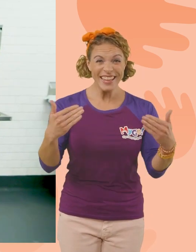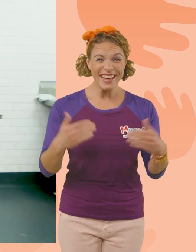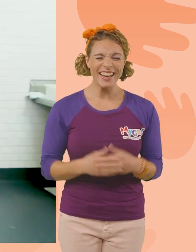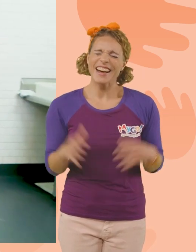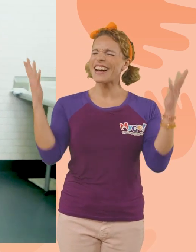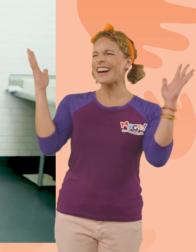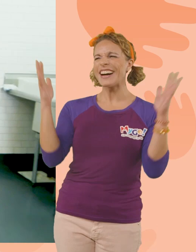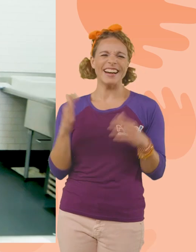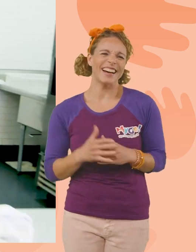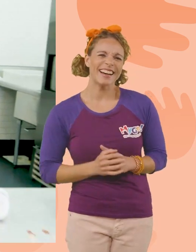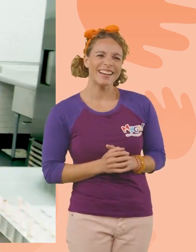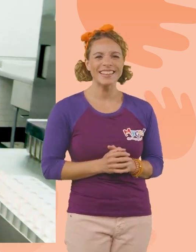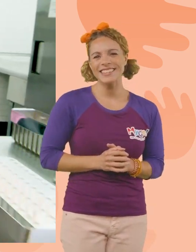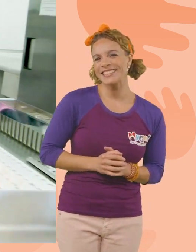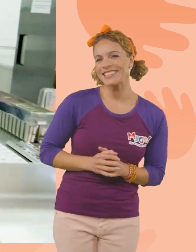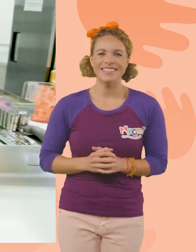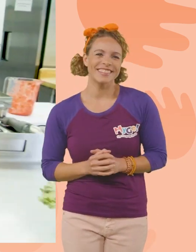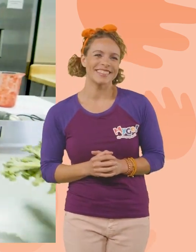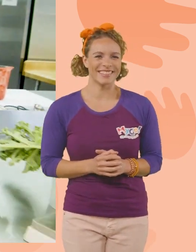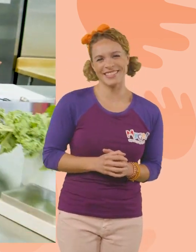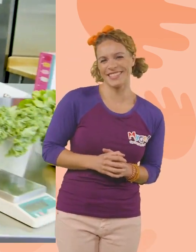go! Woohoo!